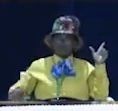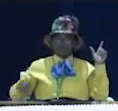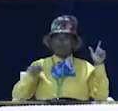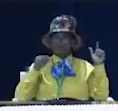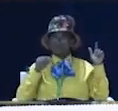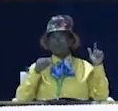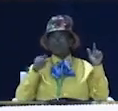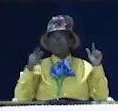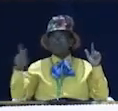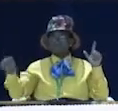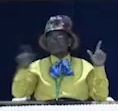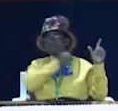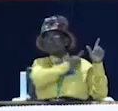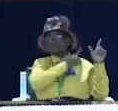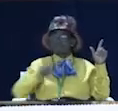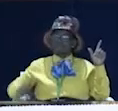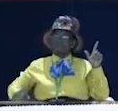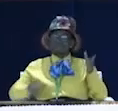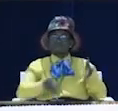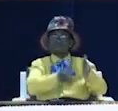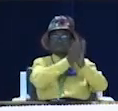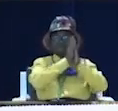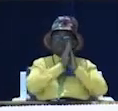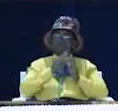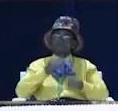The Lord asked me to tell someone.